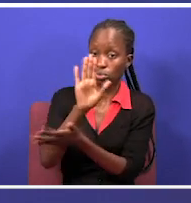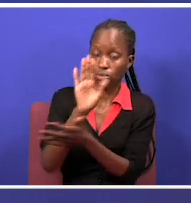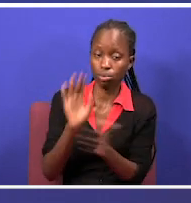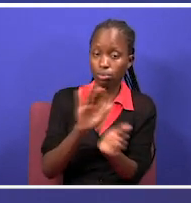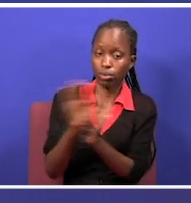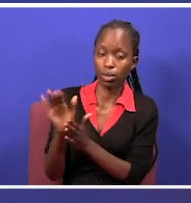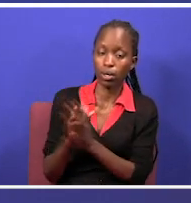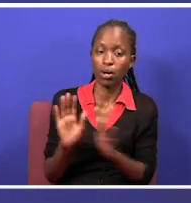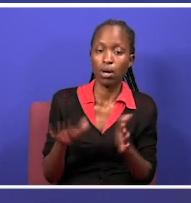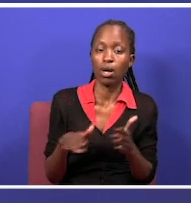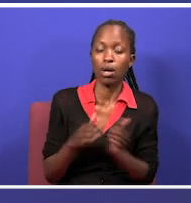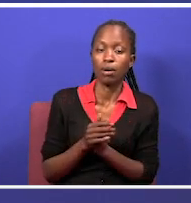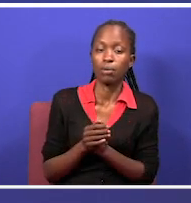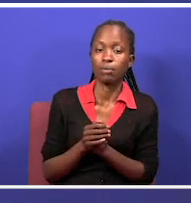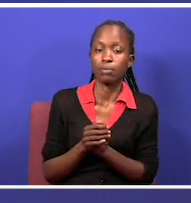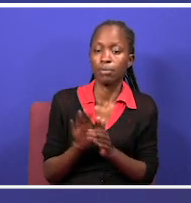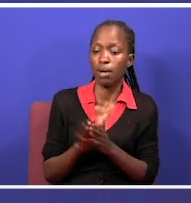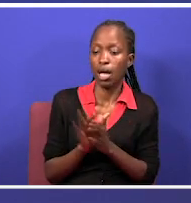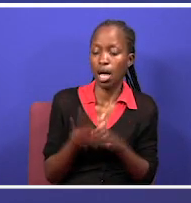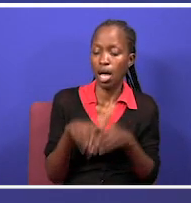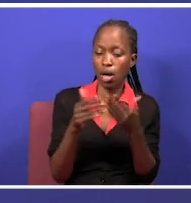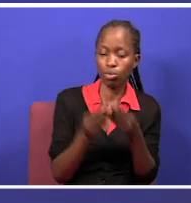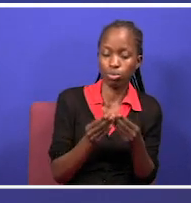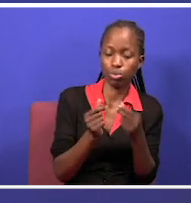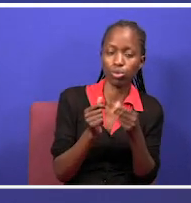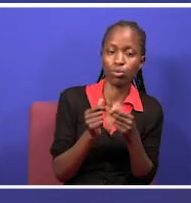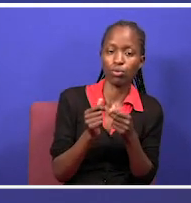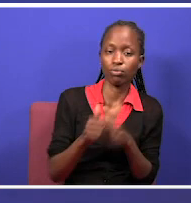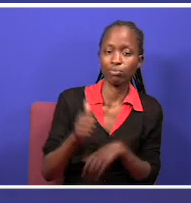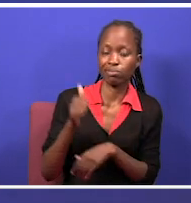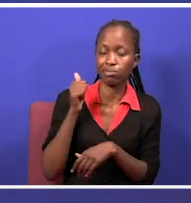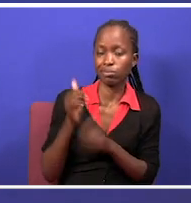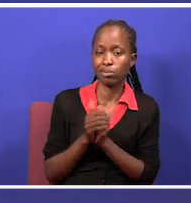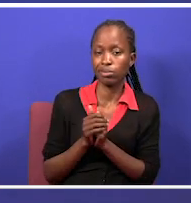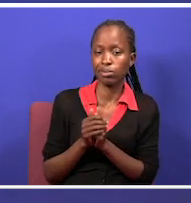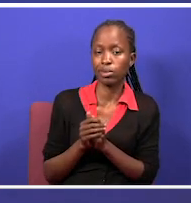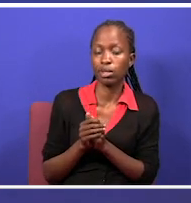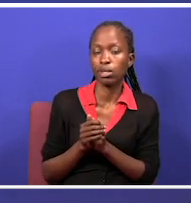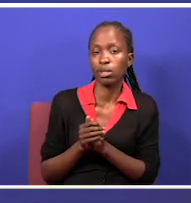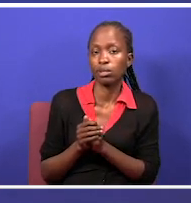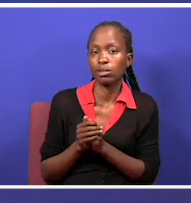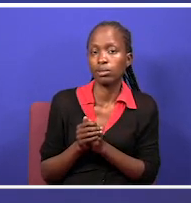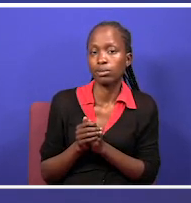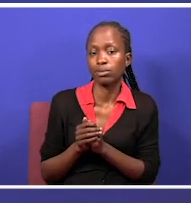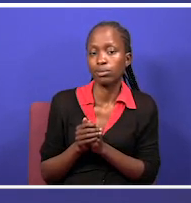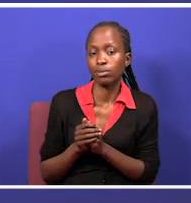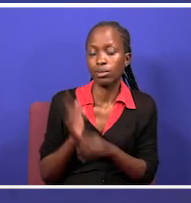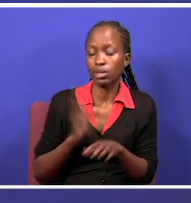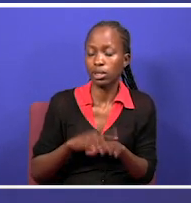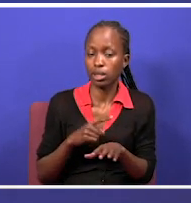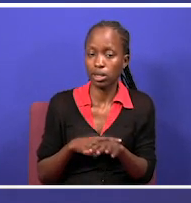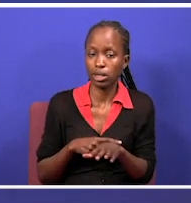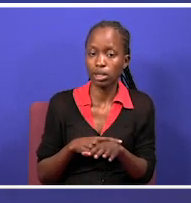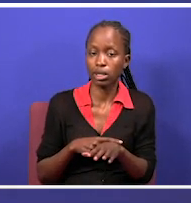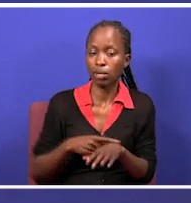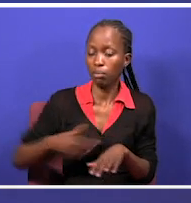How do you handle resistance? When the young people are